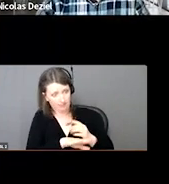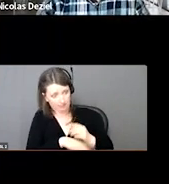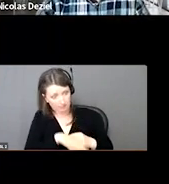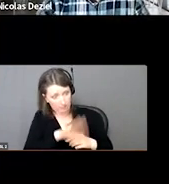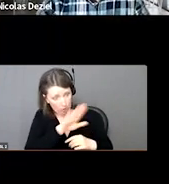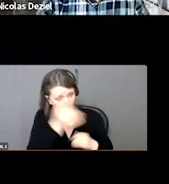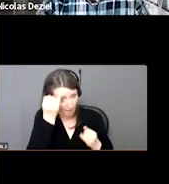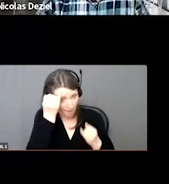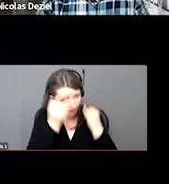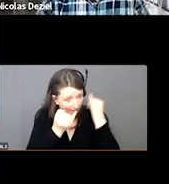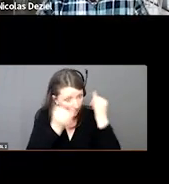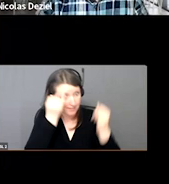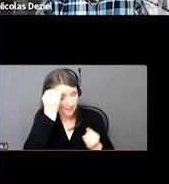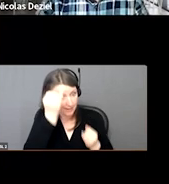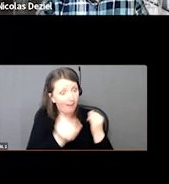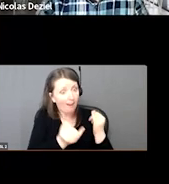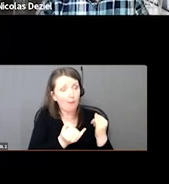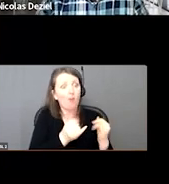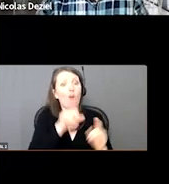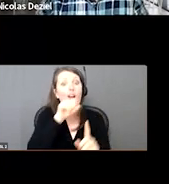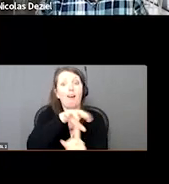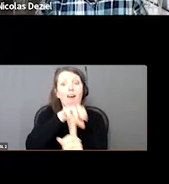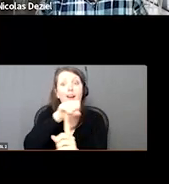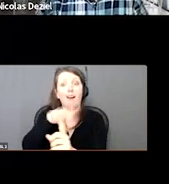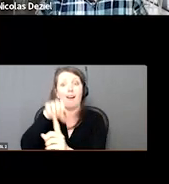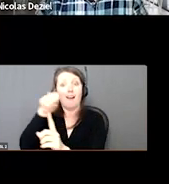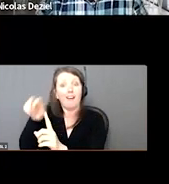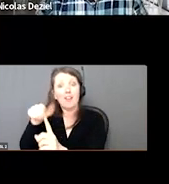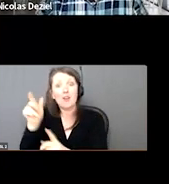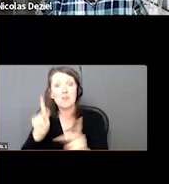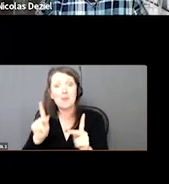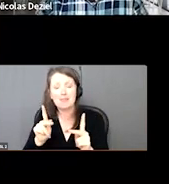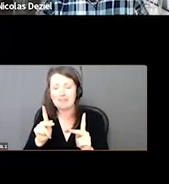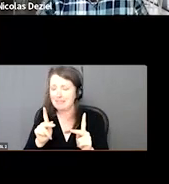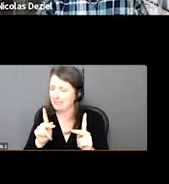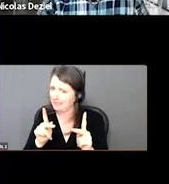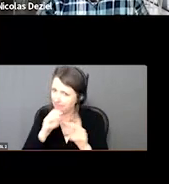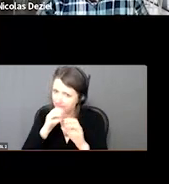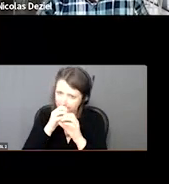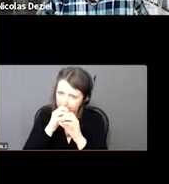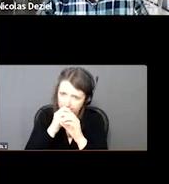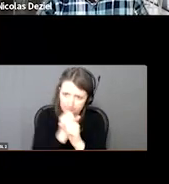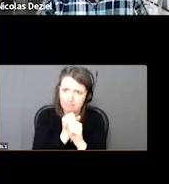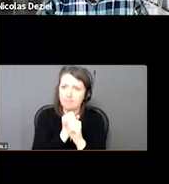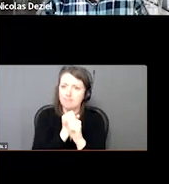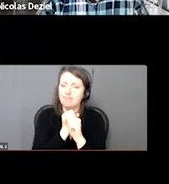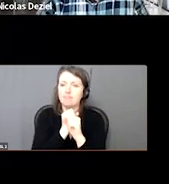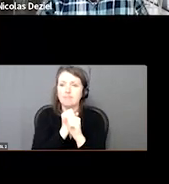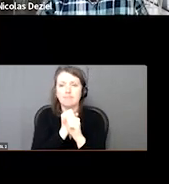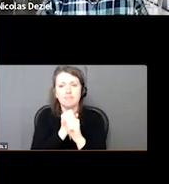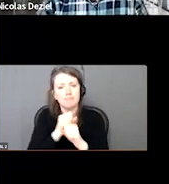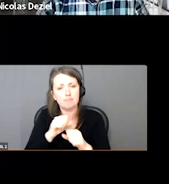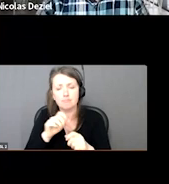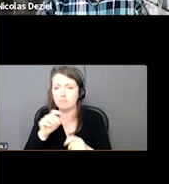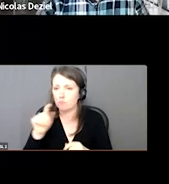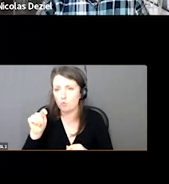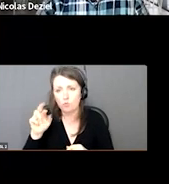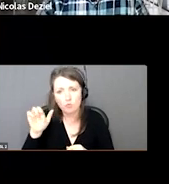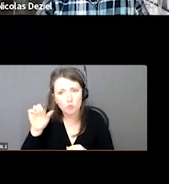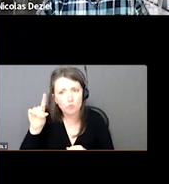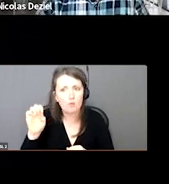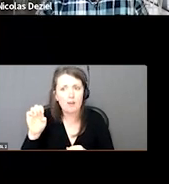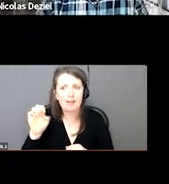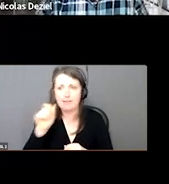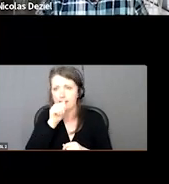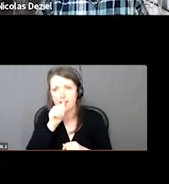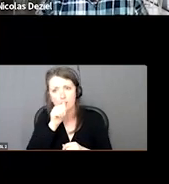you know how you want to protect it. If you want to keep it as a trade secret, that's fine. If you want to try and get a patent for it, that's fine as well. But until you